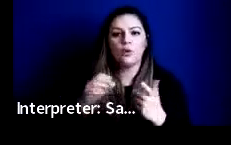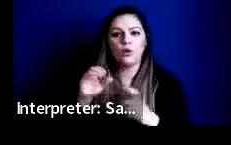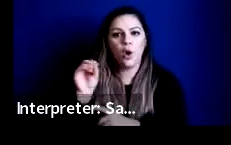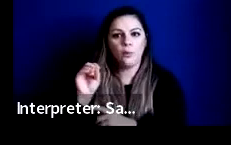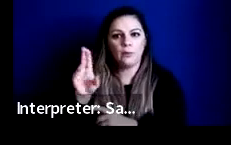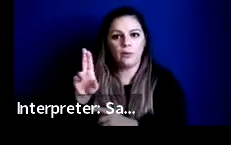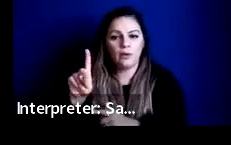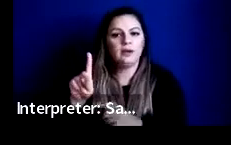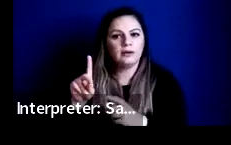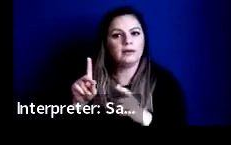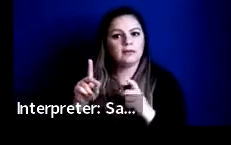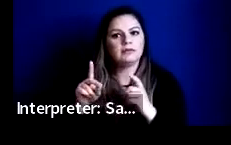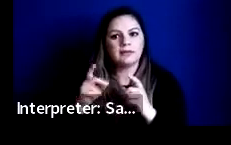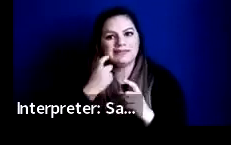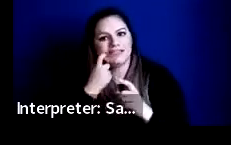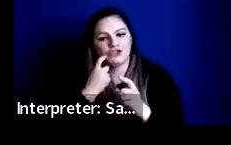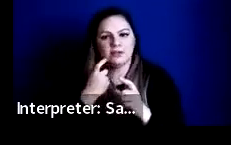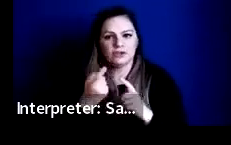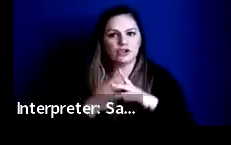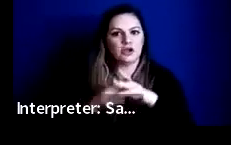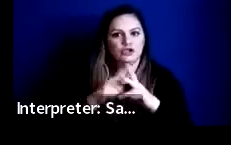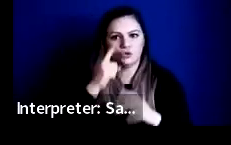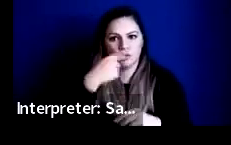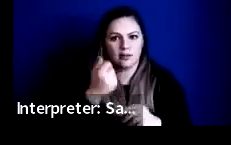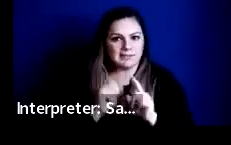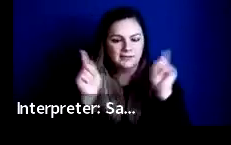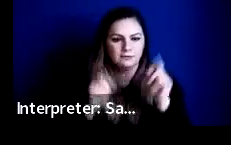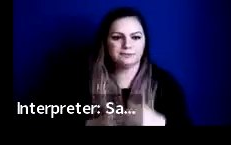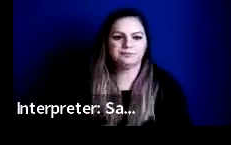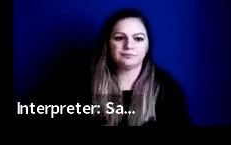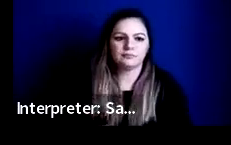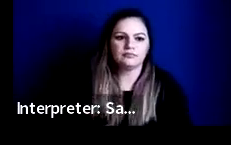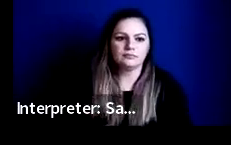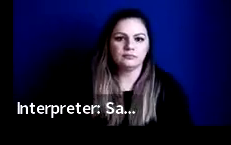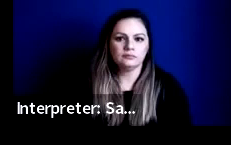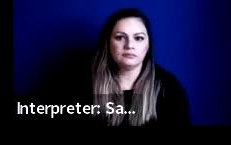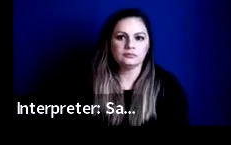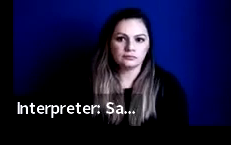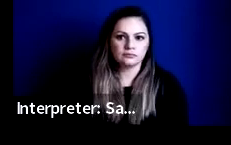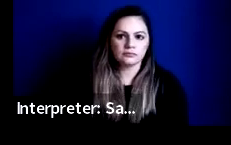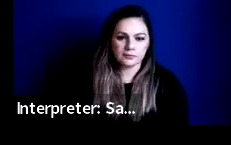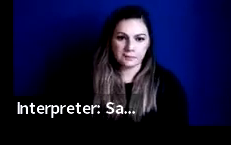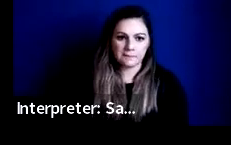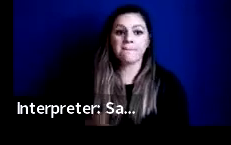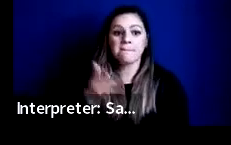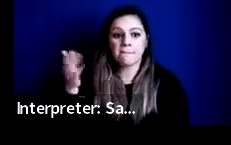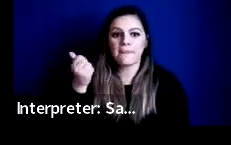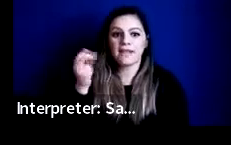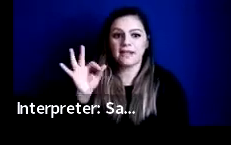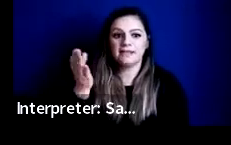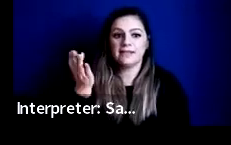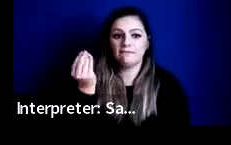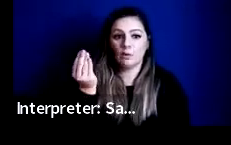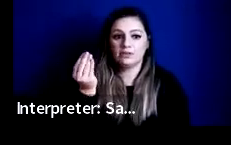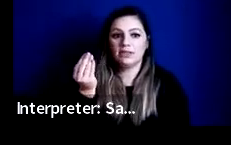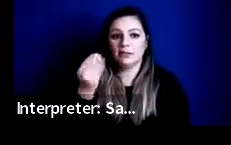did, earlier on in the century. Then in 1914, the Harrison Act